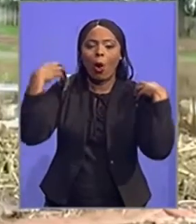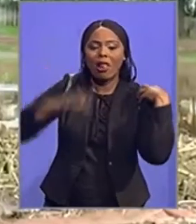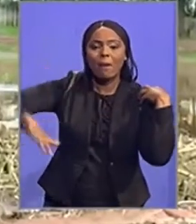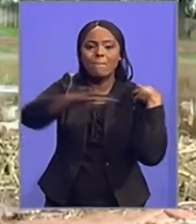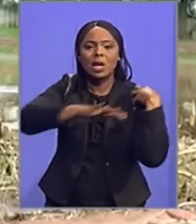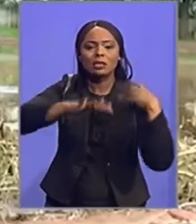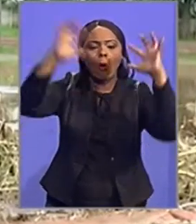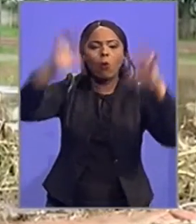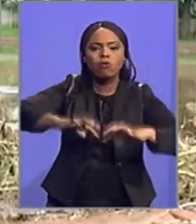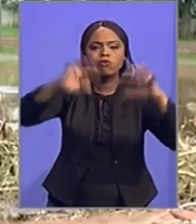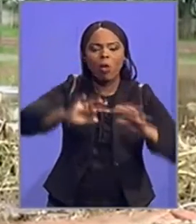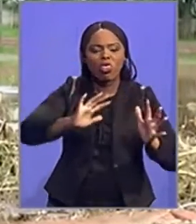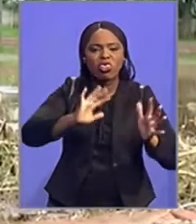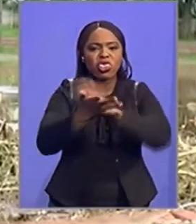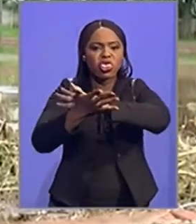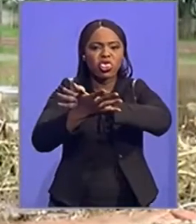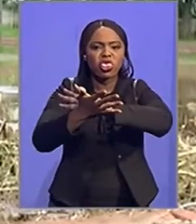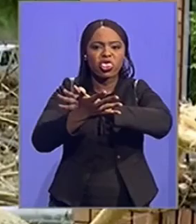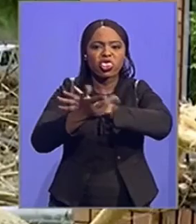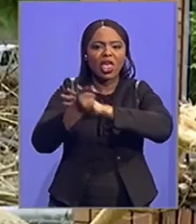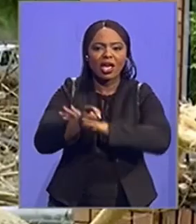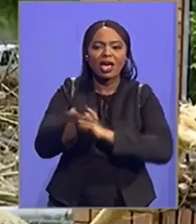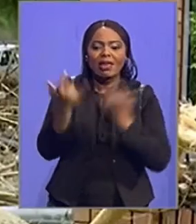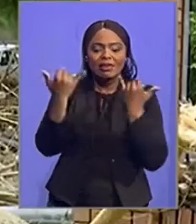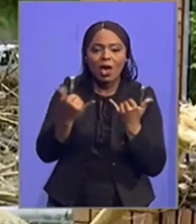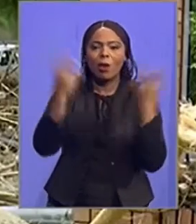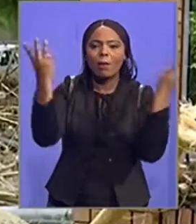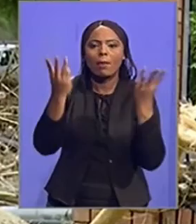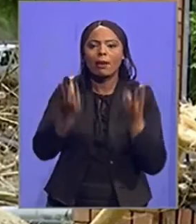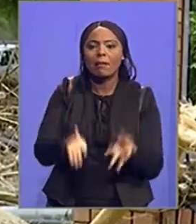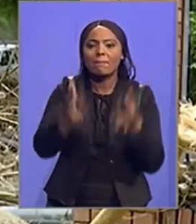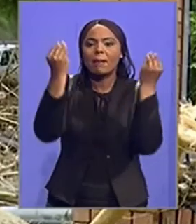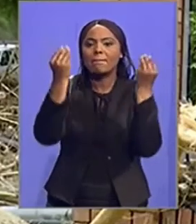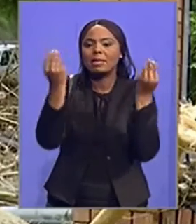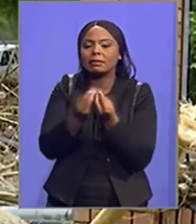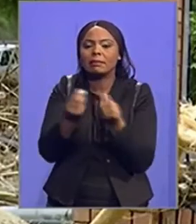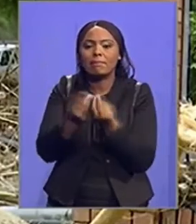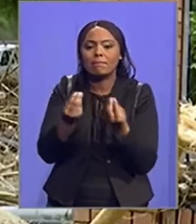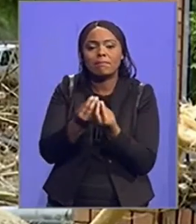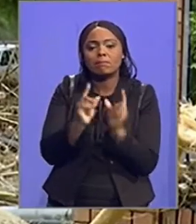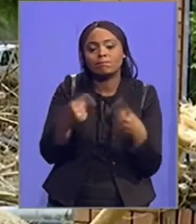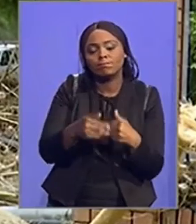se se gakatša mathata ka ge badudi ba ka se kgone go hwetša botšhabelo.